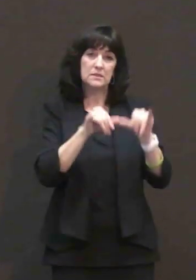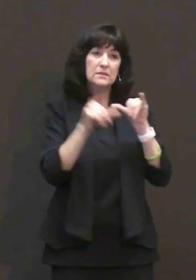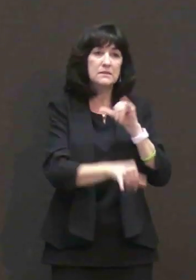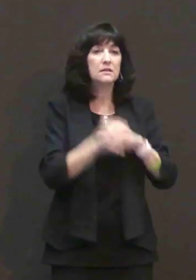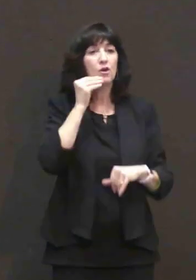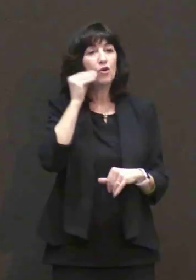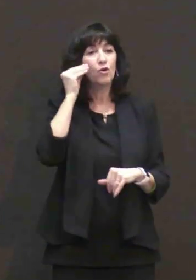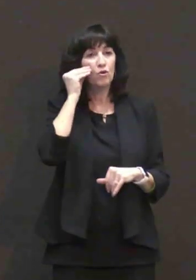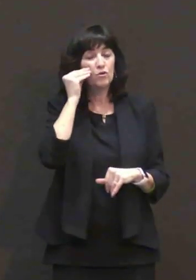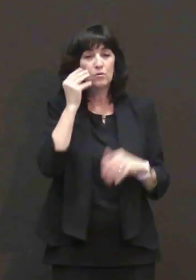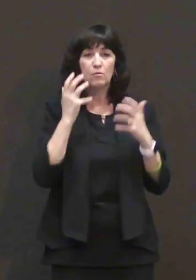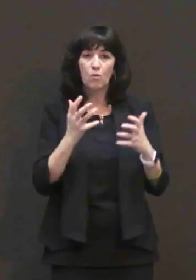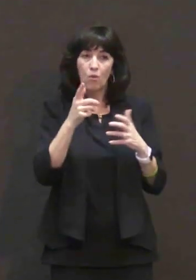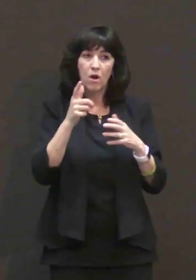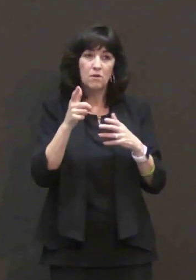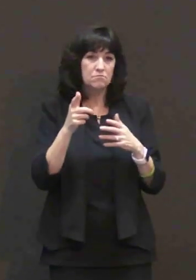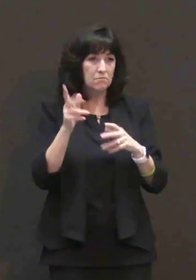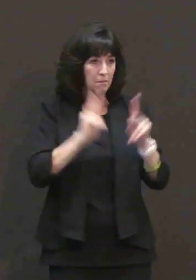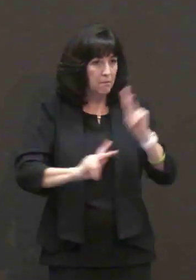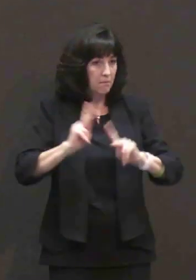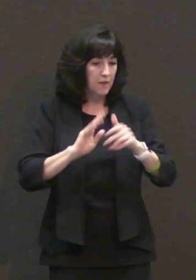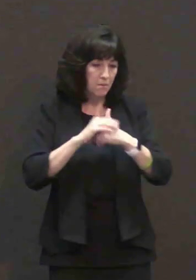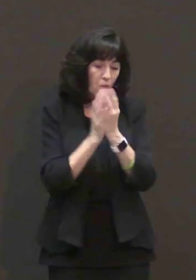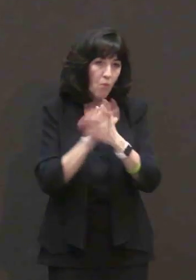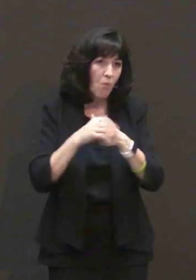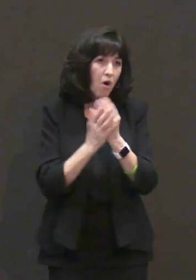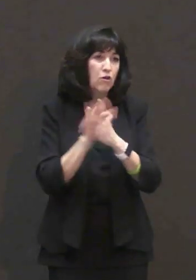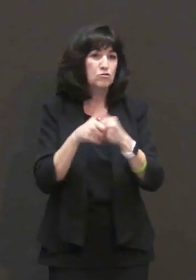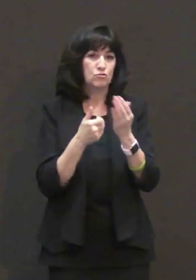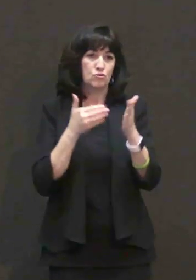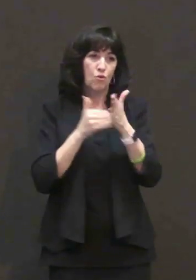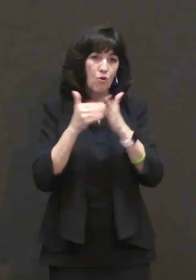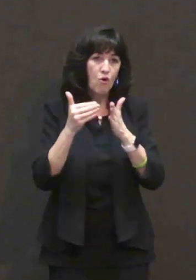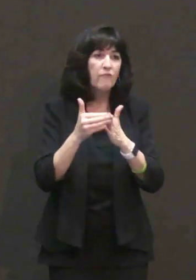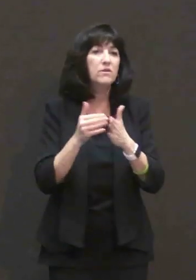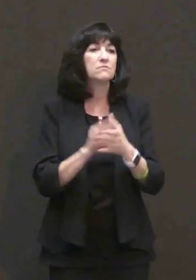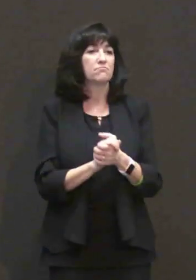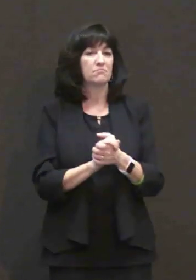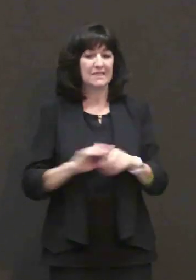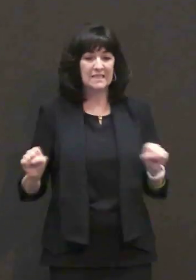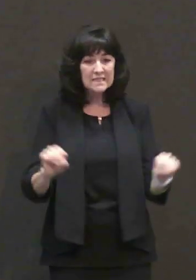Practice basic hygiene. Wash your hands and wipe down